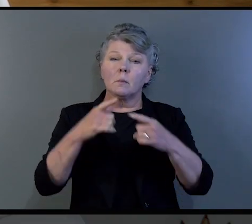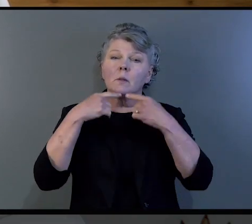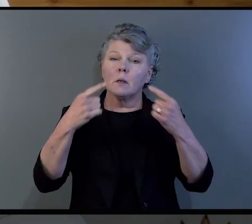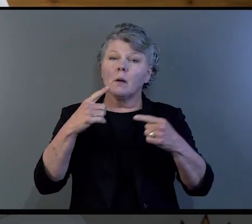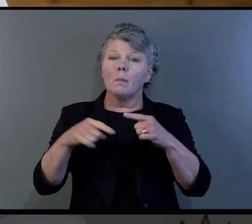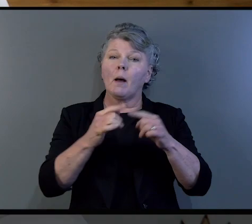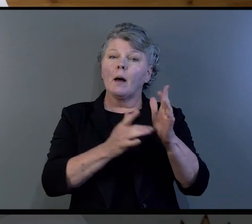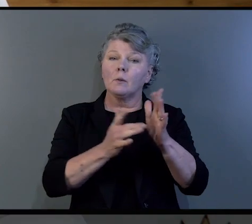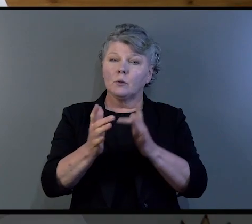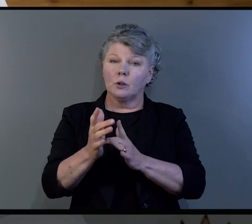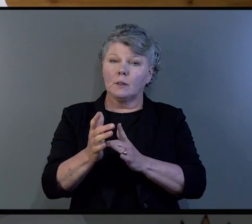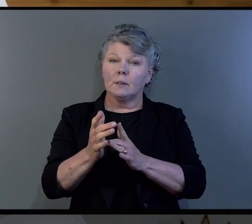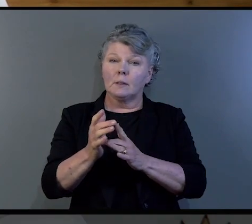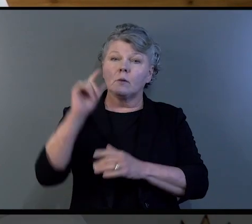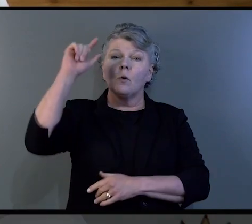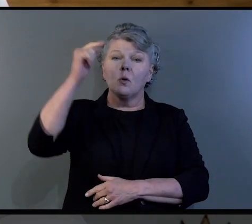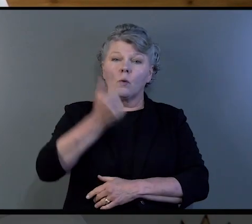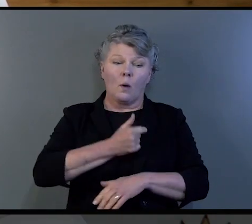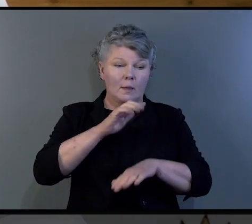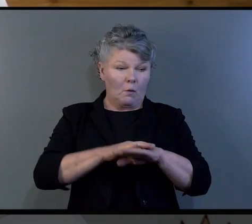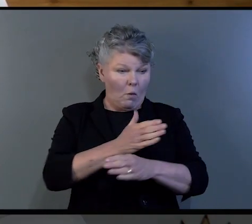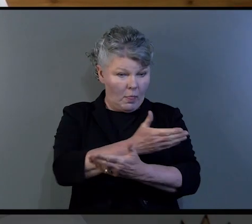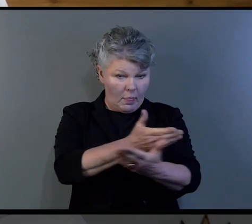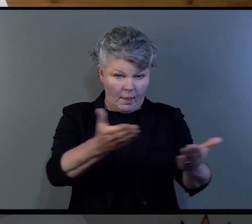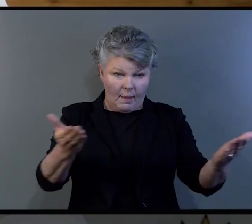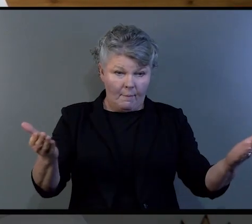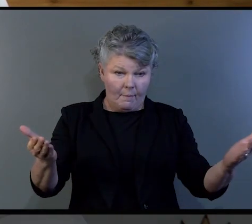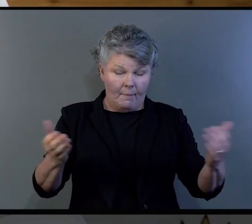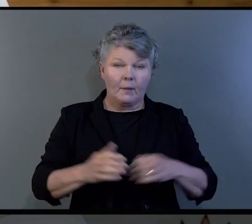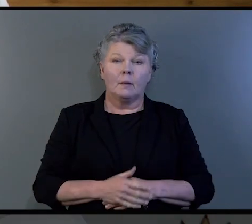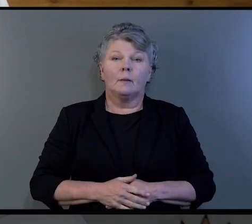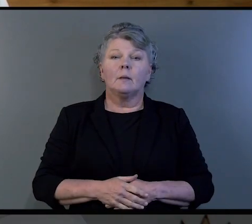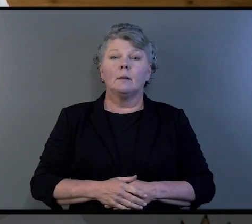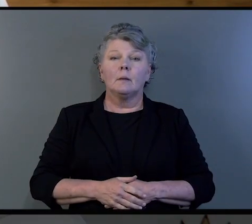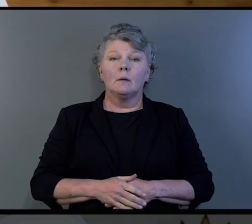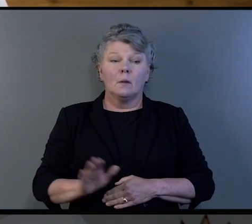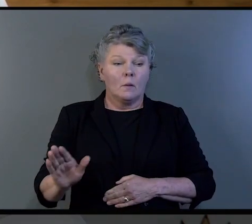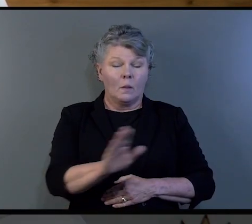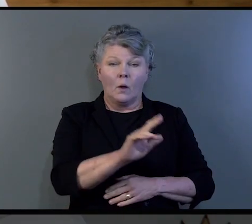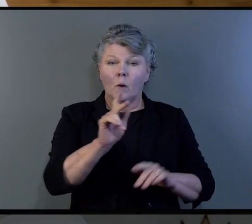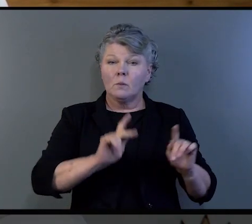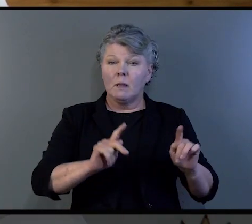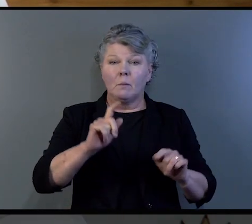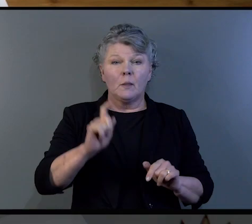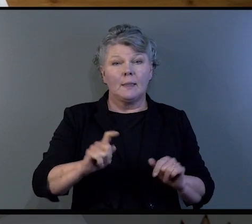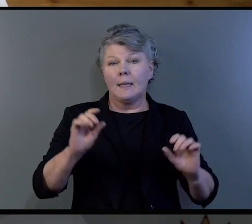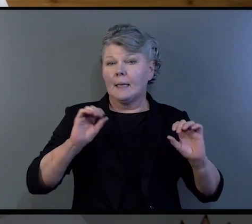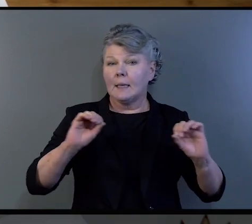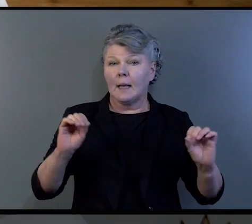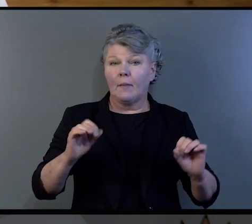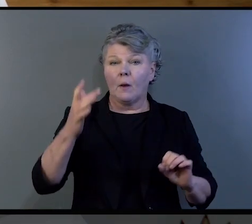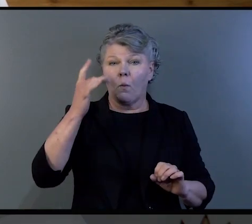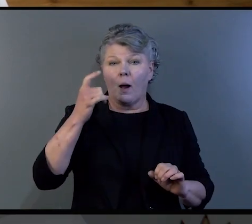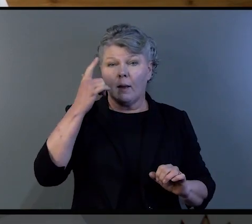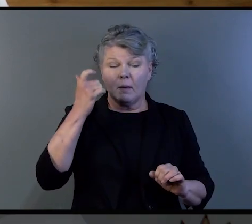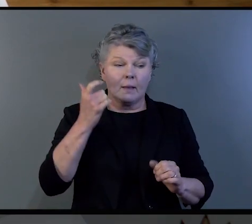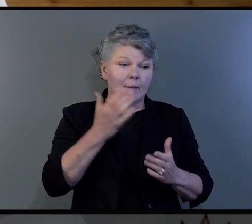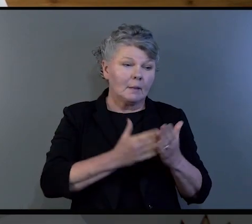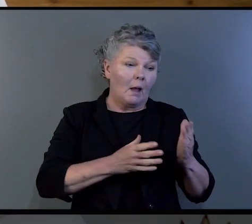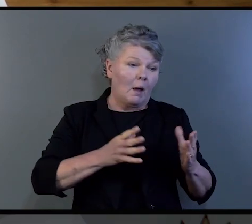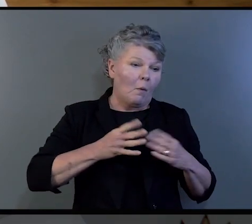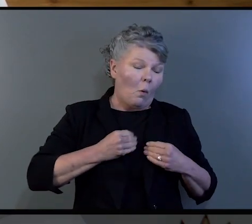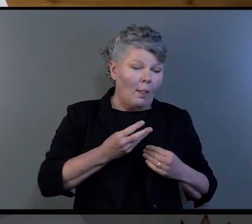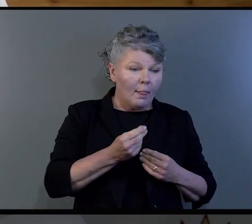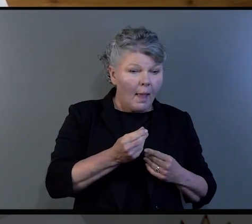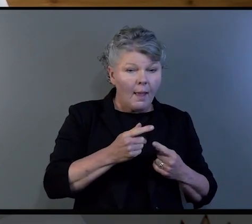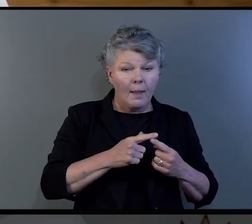Jesus, and great grace was upon them all. There was not a needy person among them, for as many as were owners of lands or